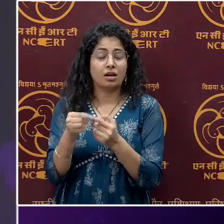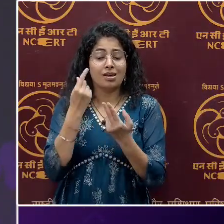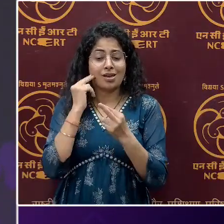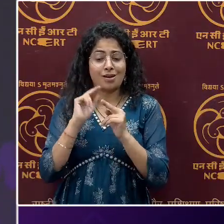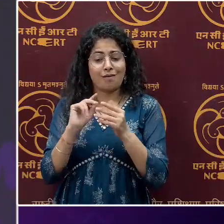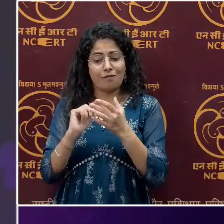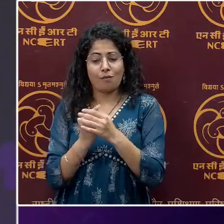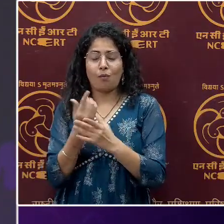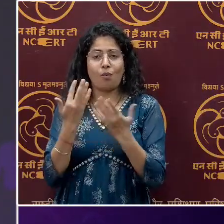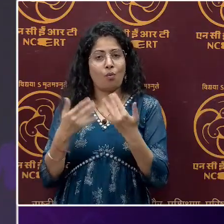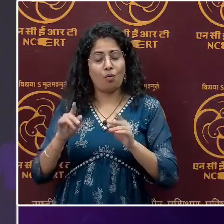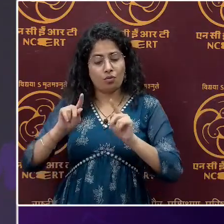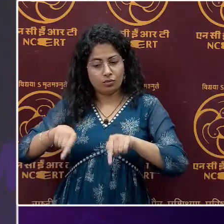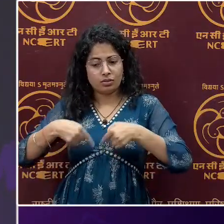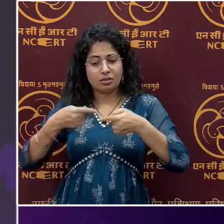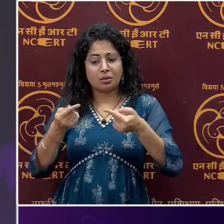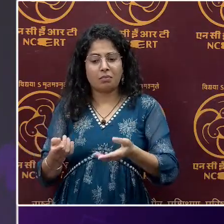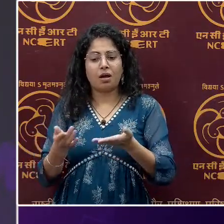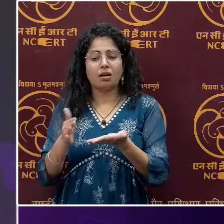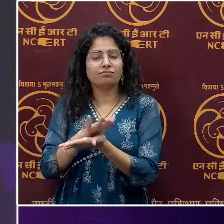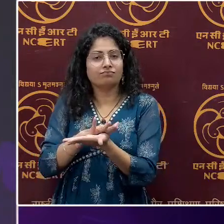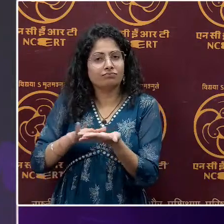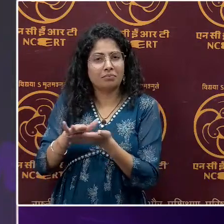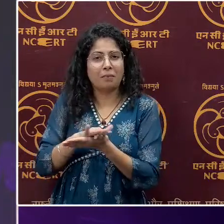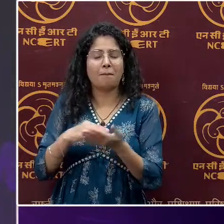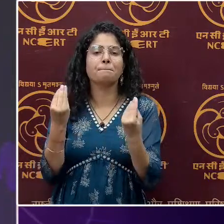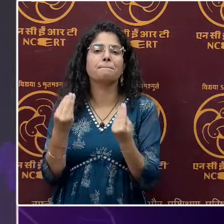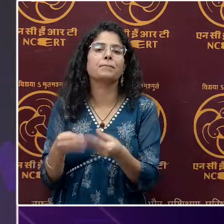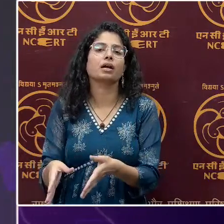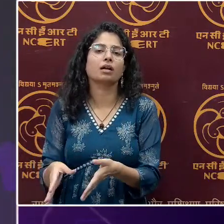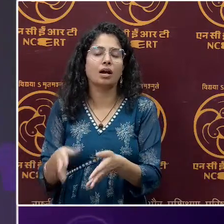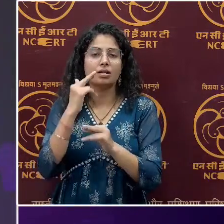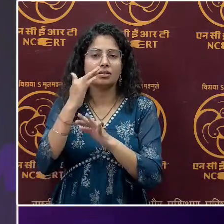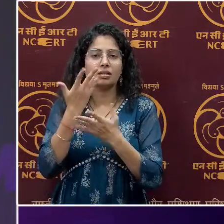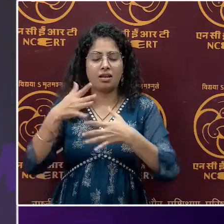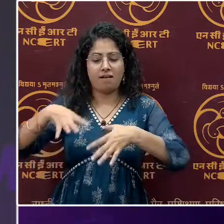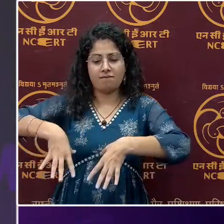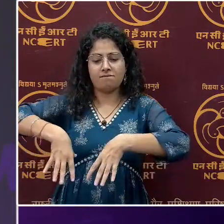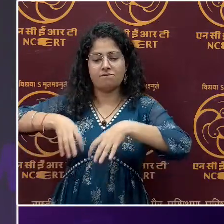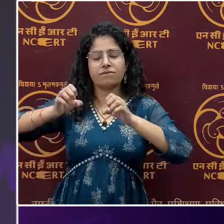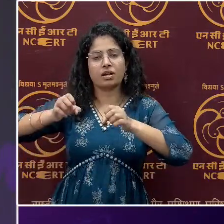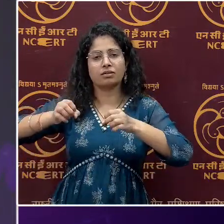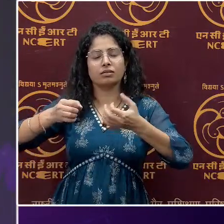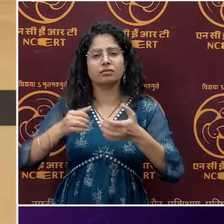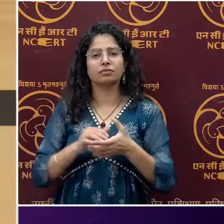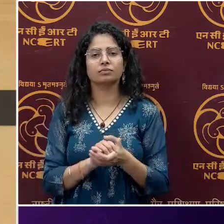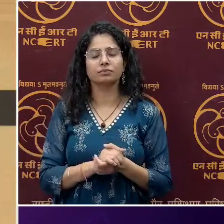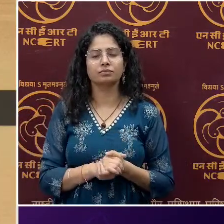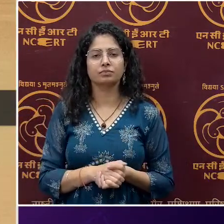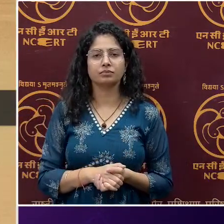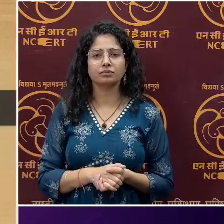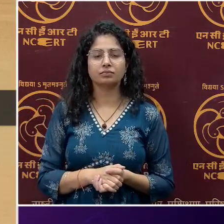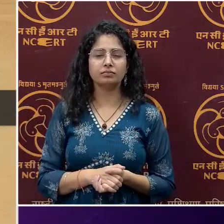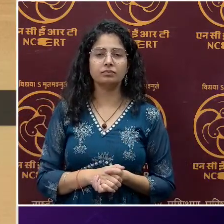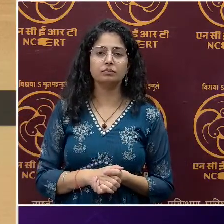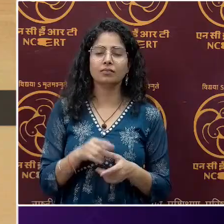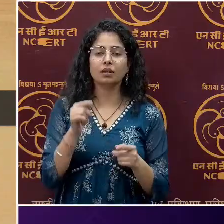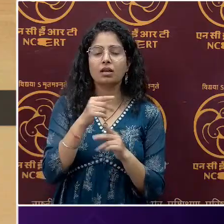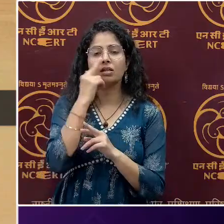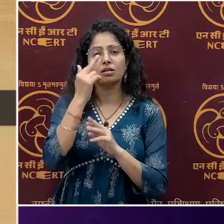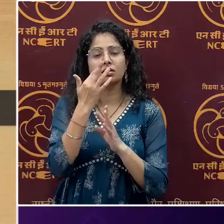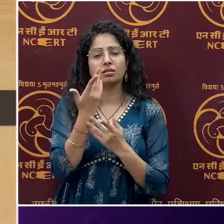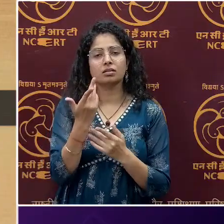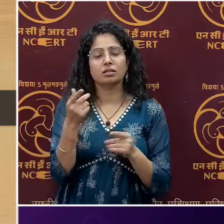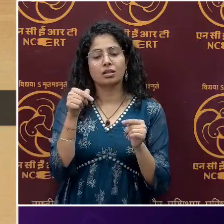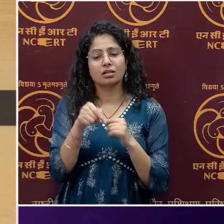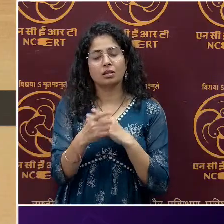cultivate any normal crop in the field, and the field will be useless and barren then. Right. And that's why they revolted,